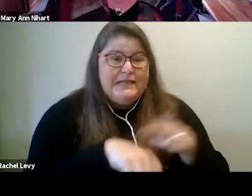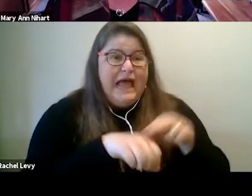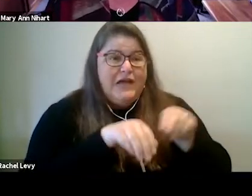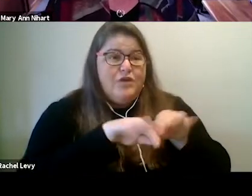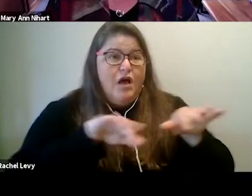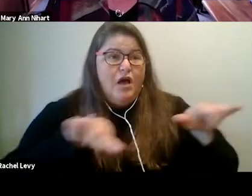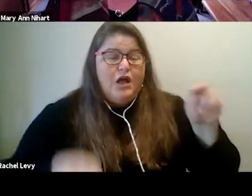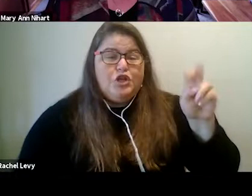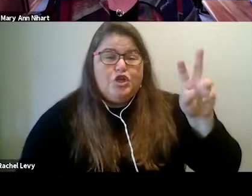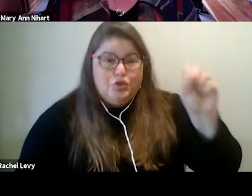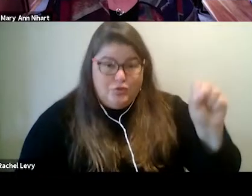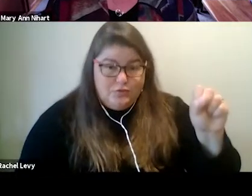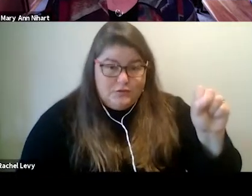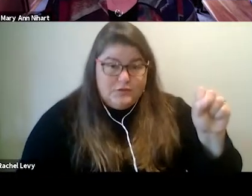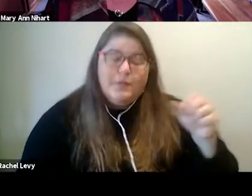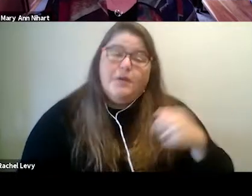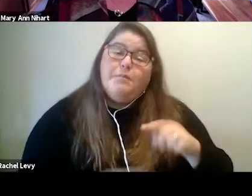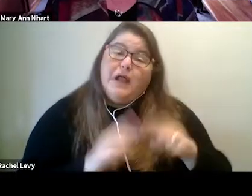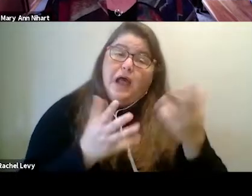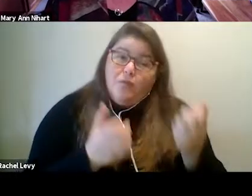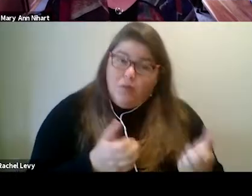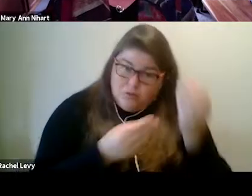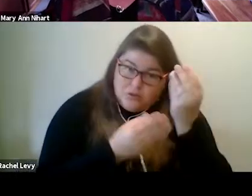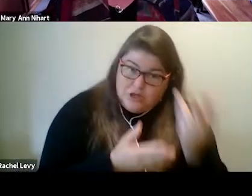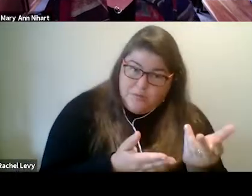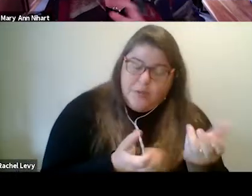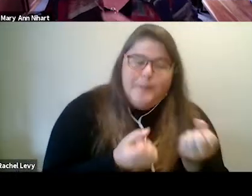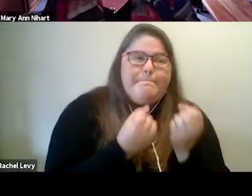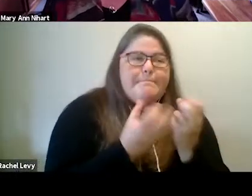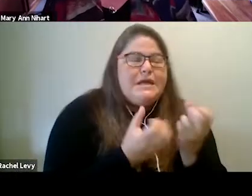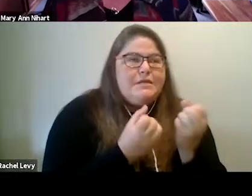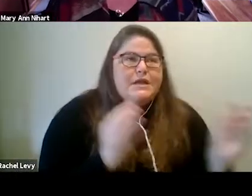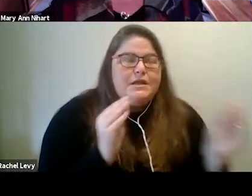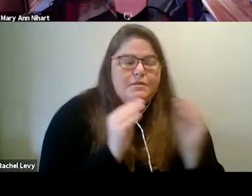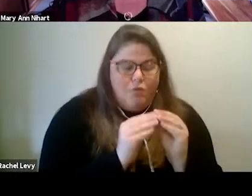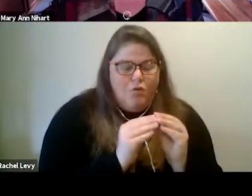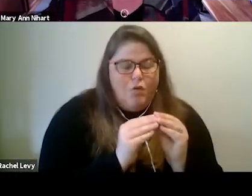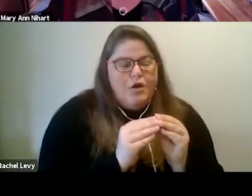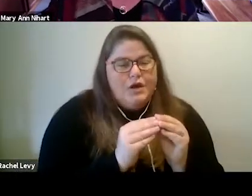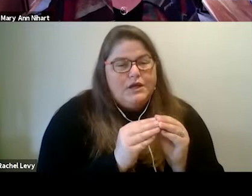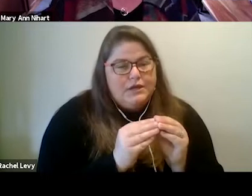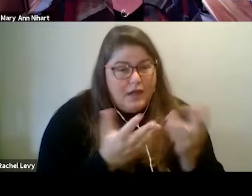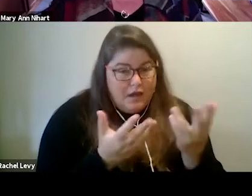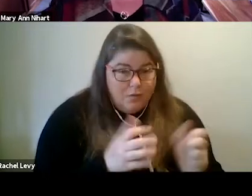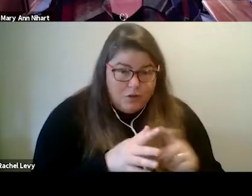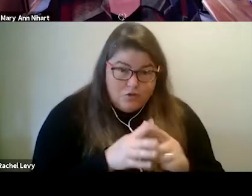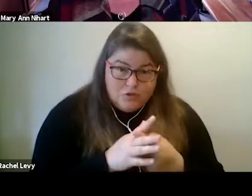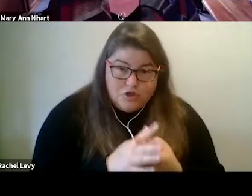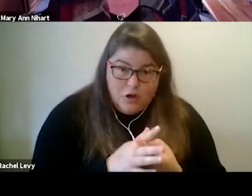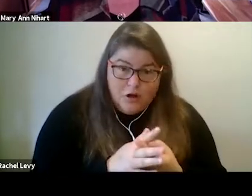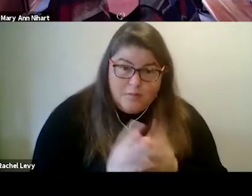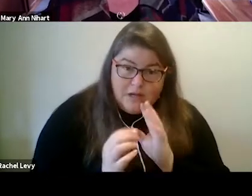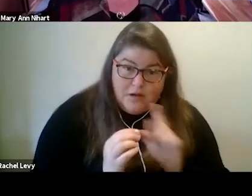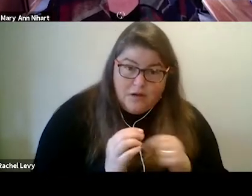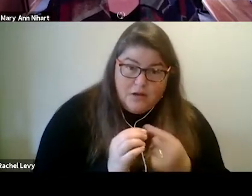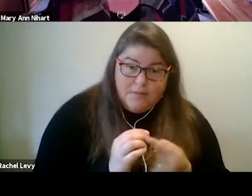but I'm here to share with you there are many, many more, and I want to start by talking about